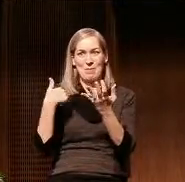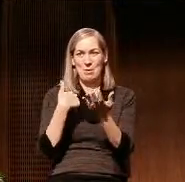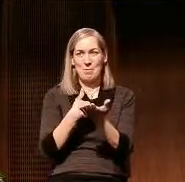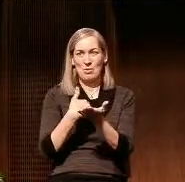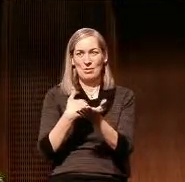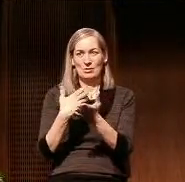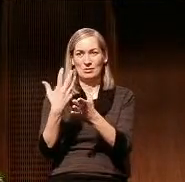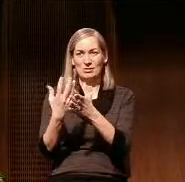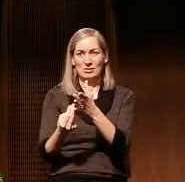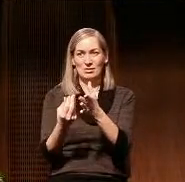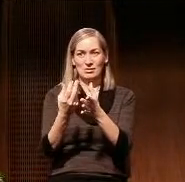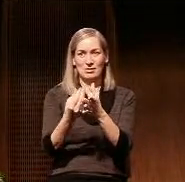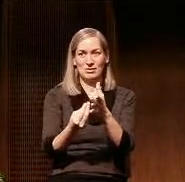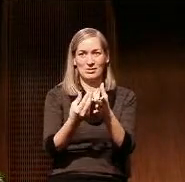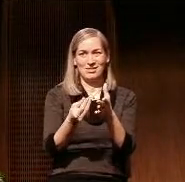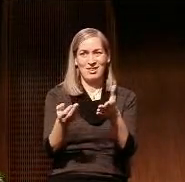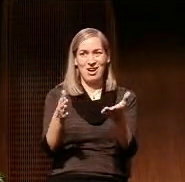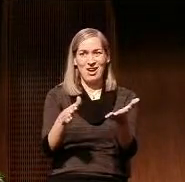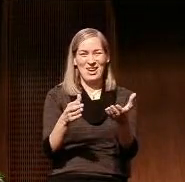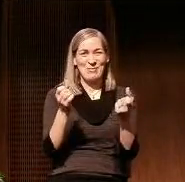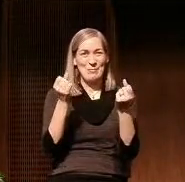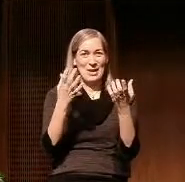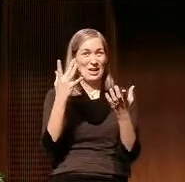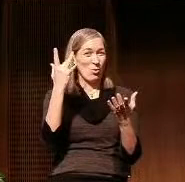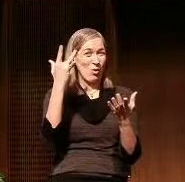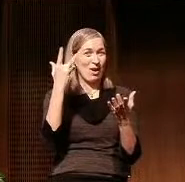many of them of cancer.